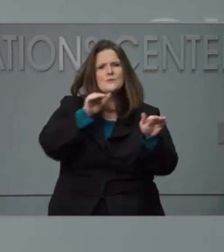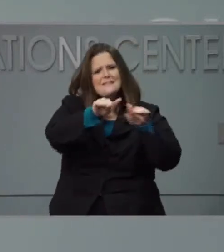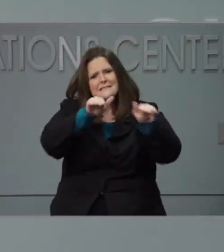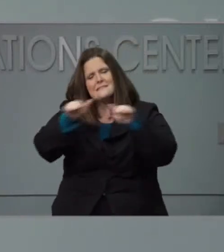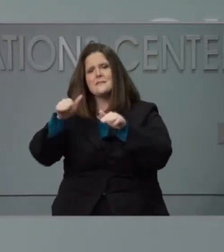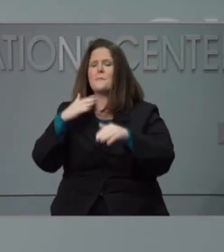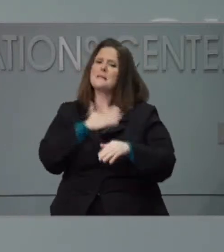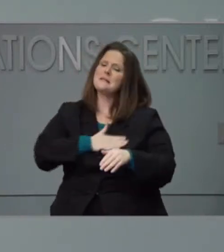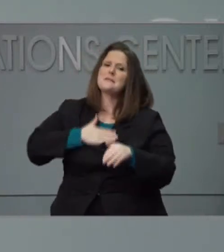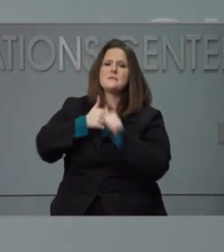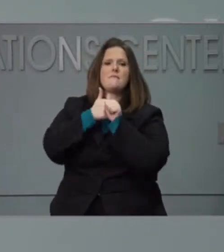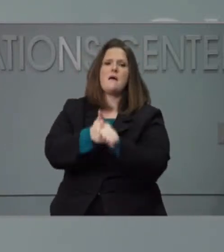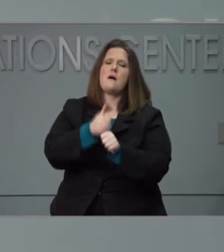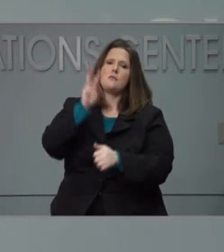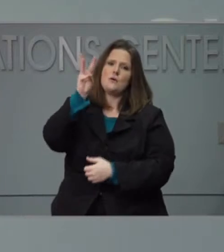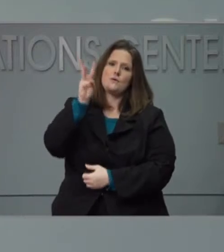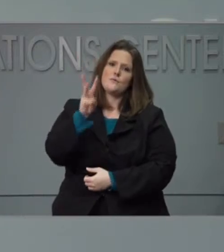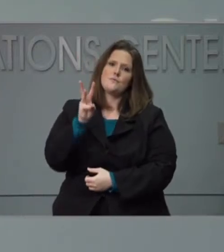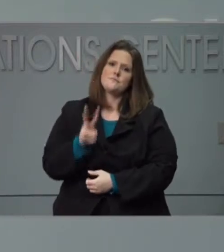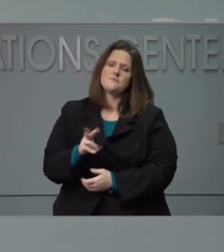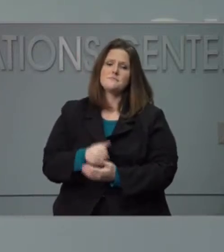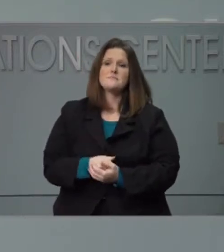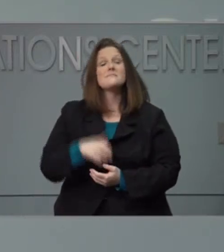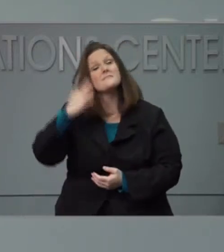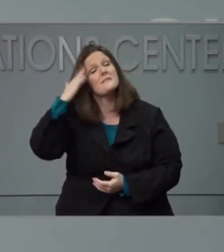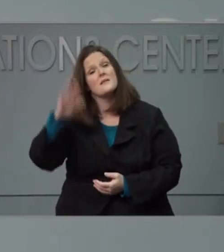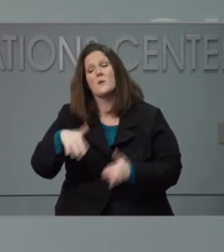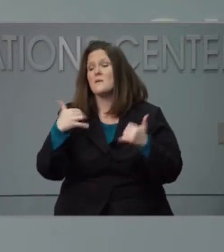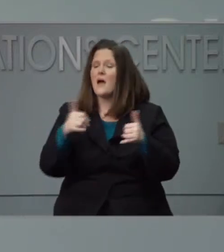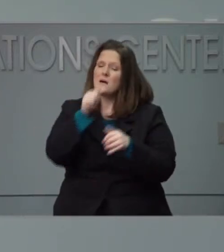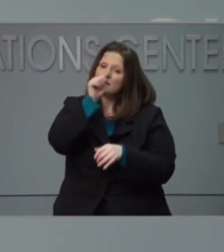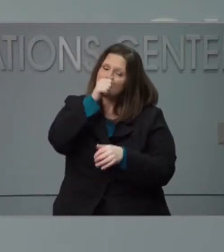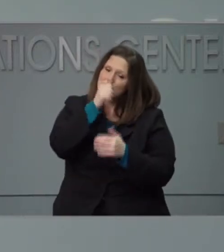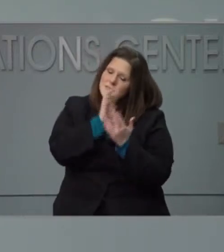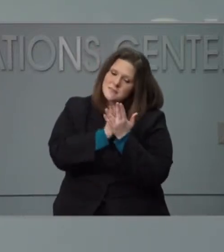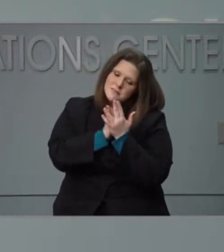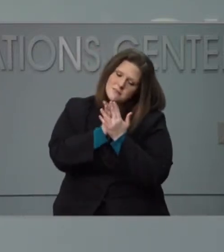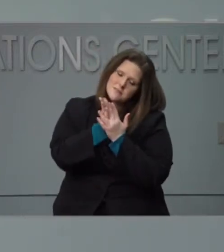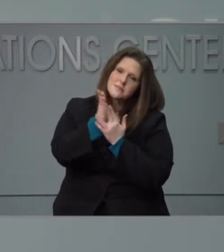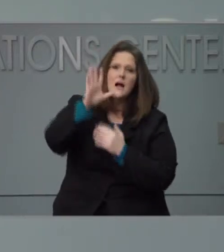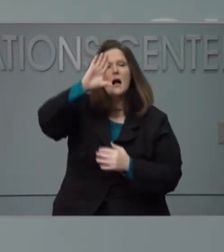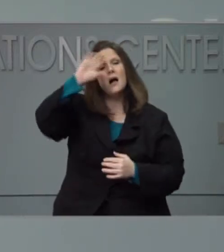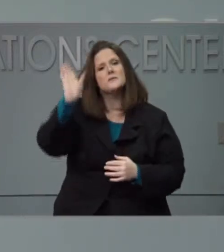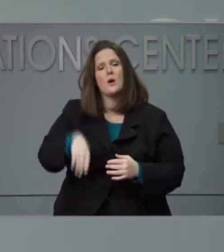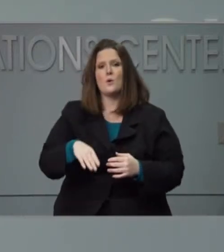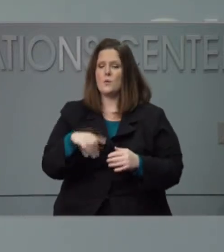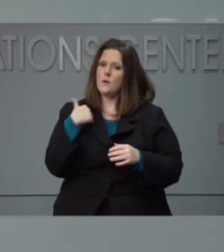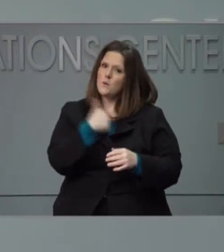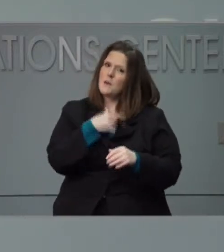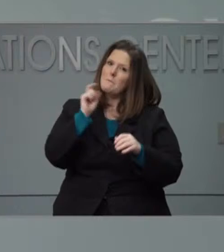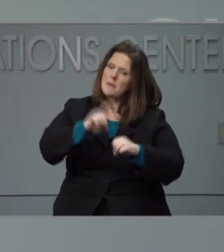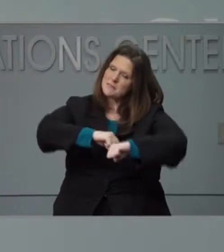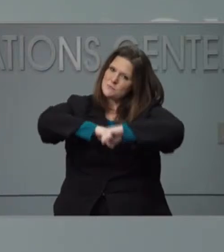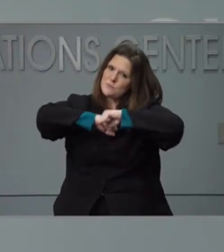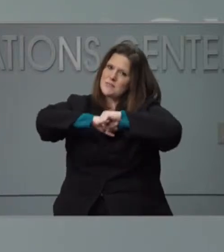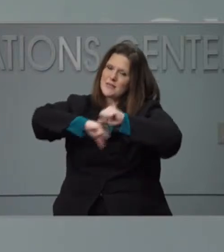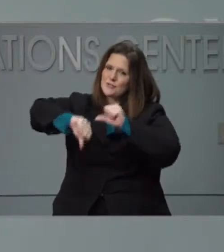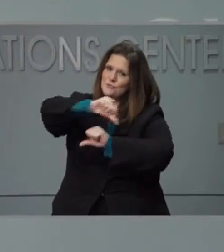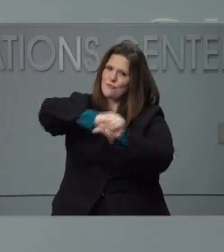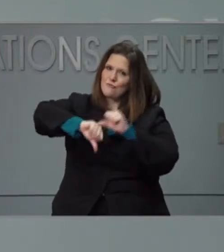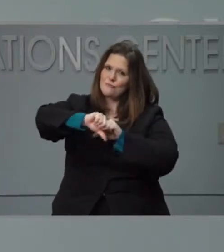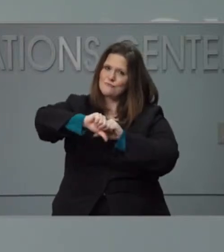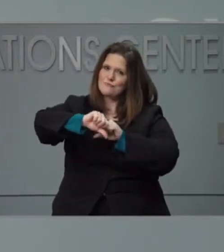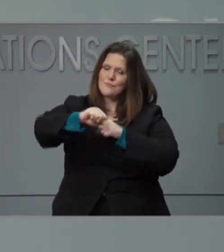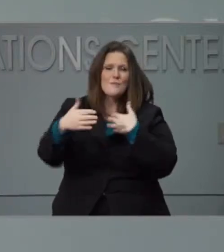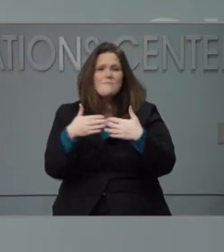will end. We will get through this. Let's do it by looking out for one another. Whatever your reason, get